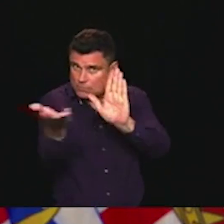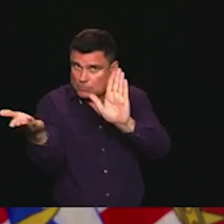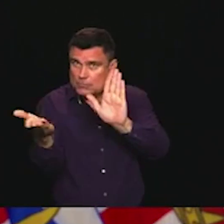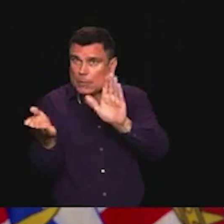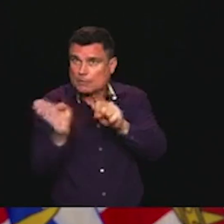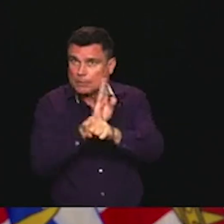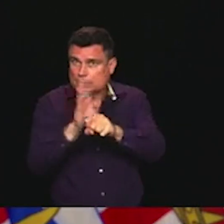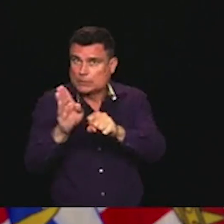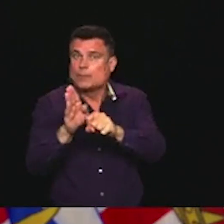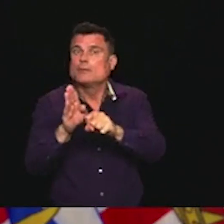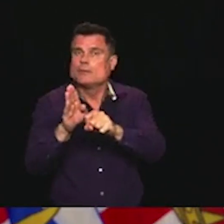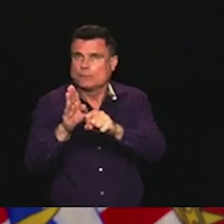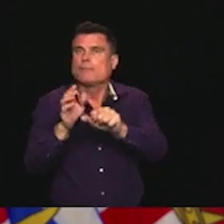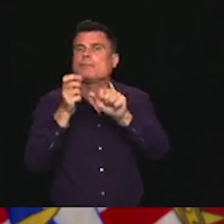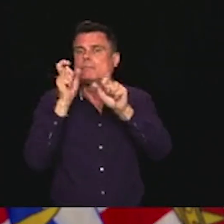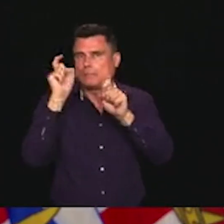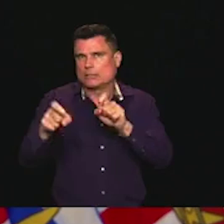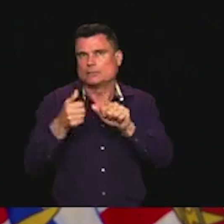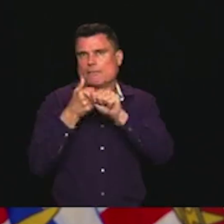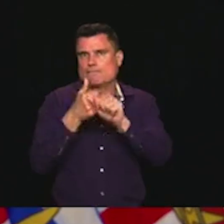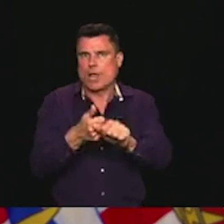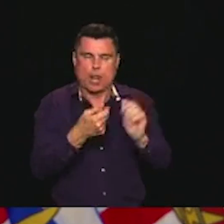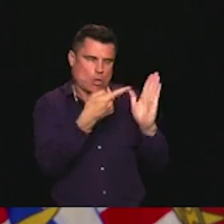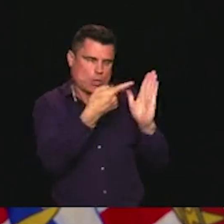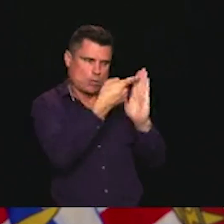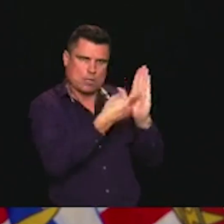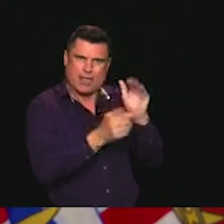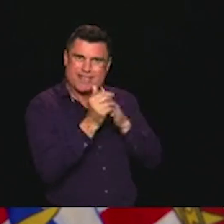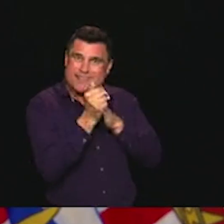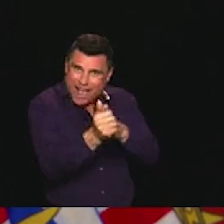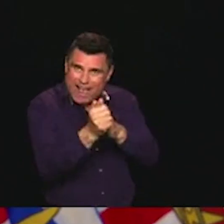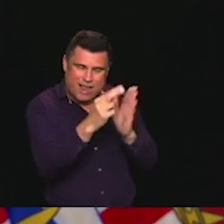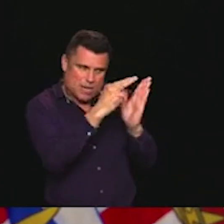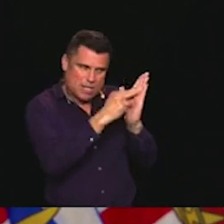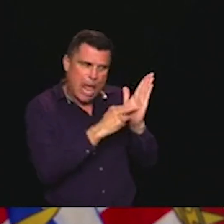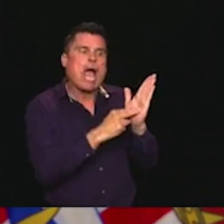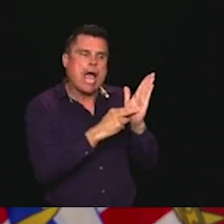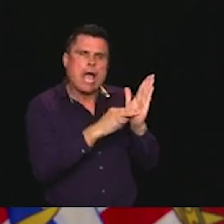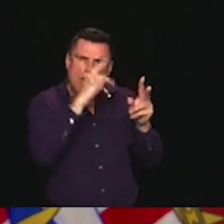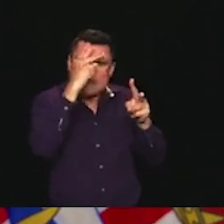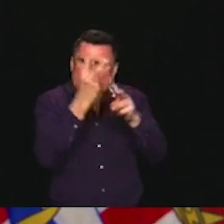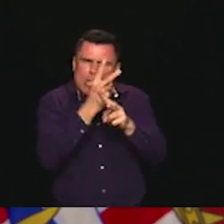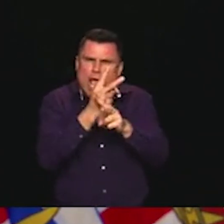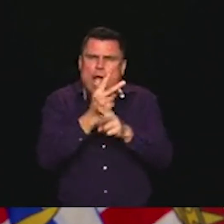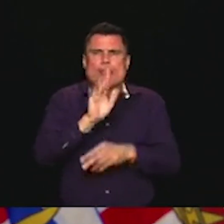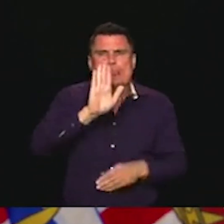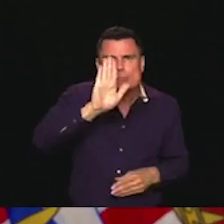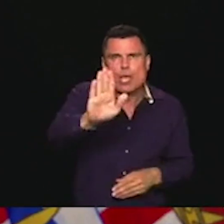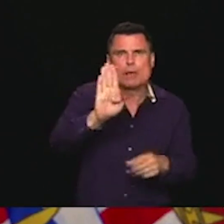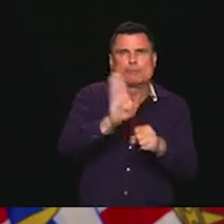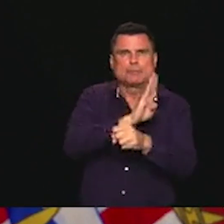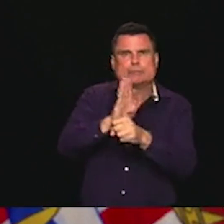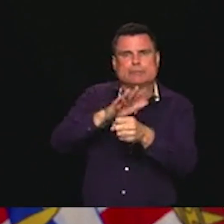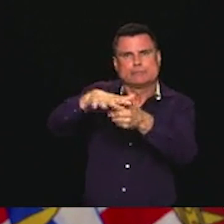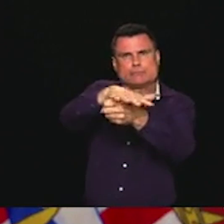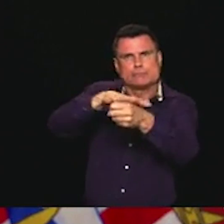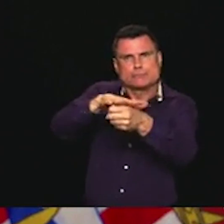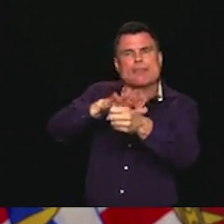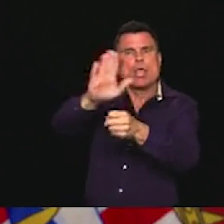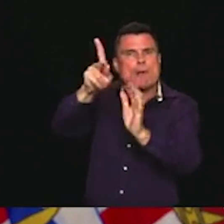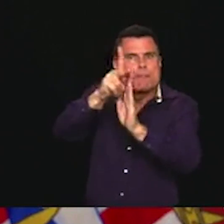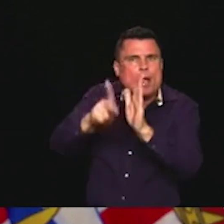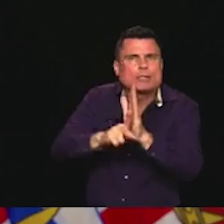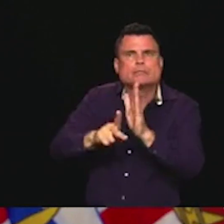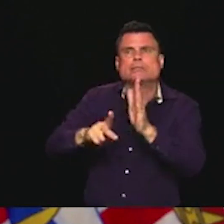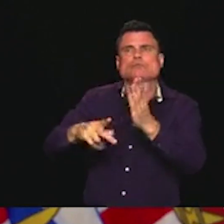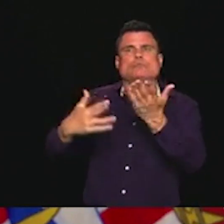then the guidance needs to be adapted to your unique situation of your business, your physical layout, the population